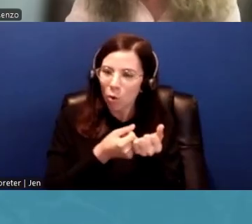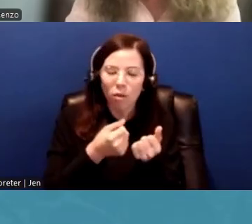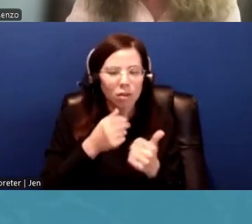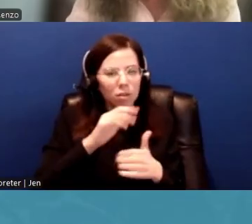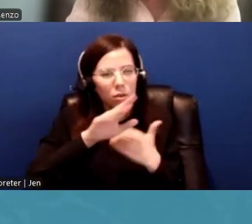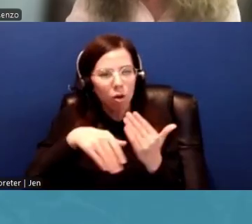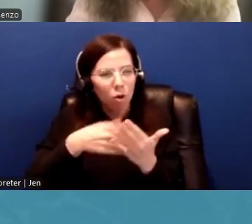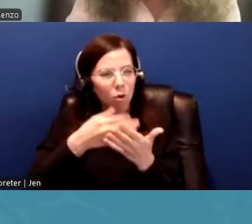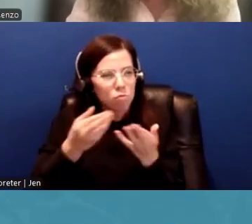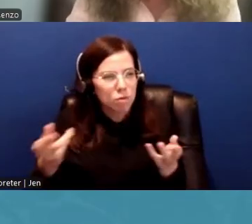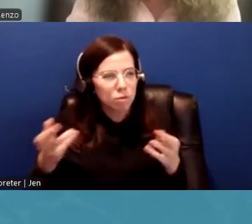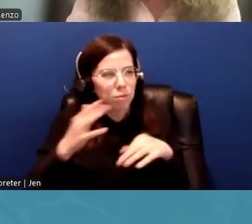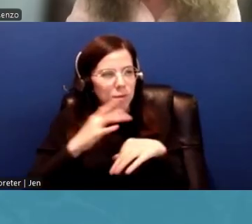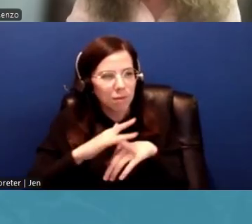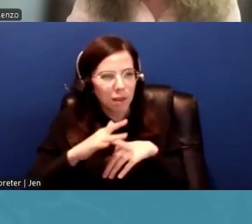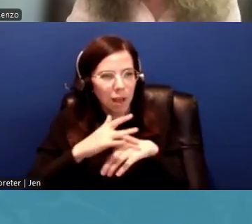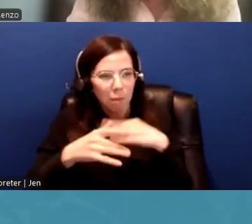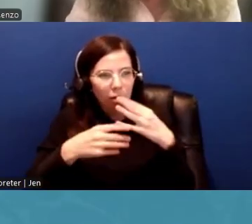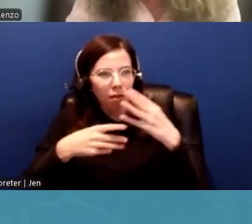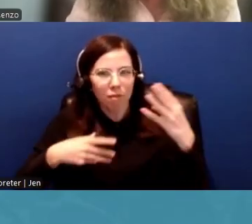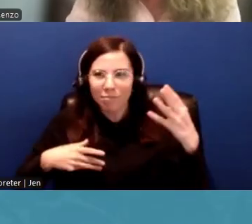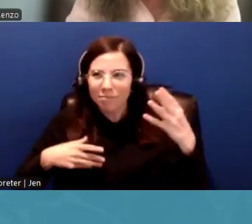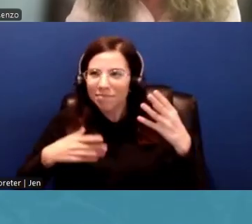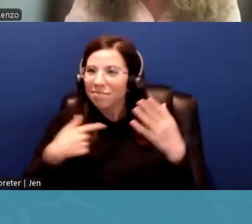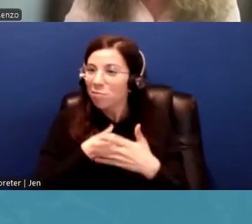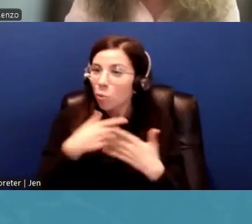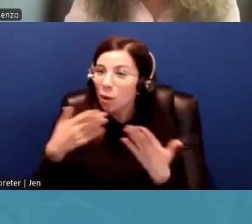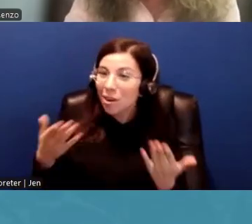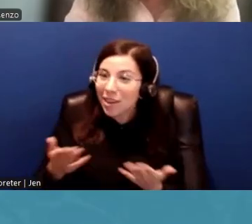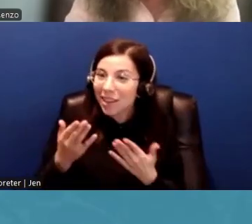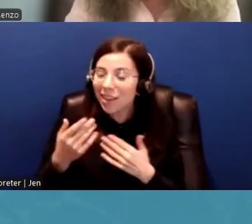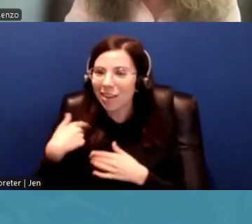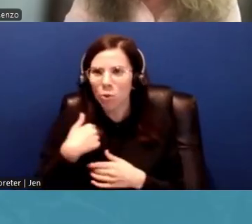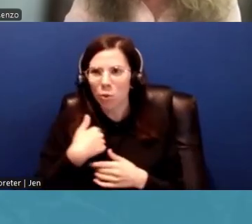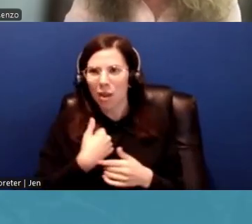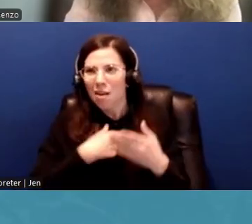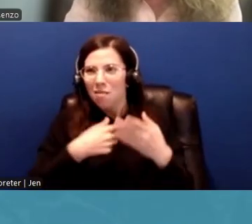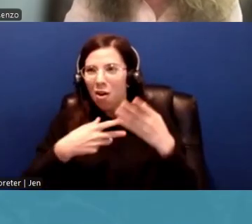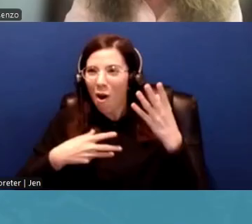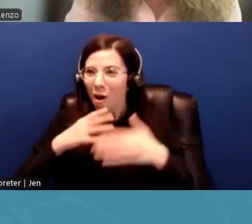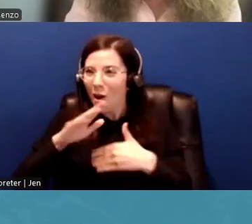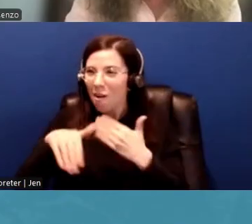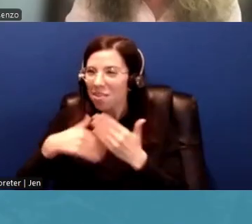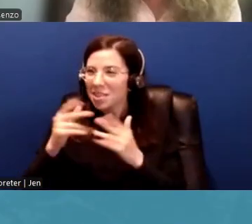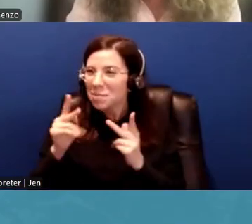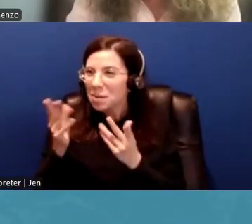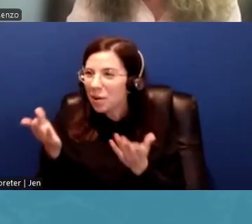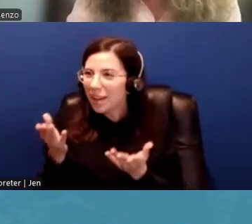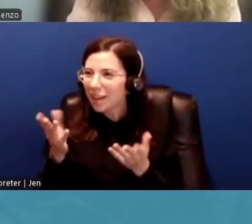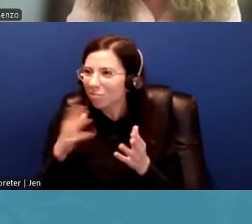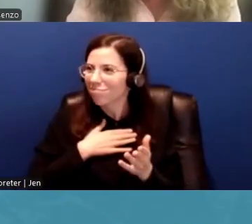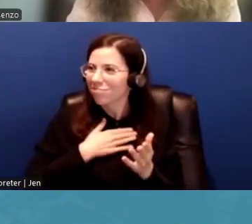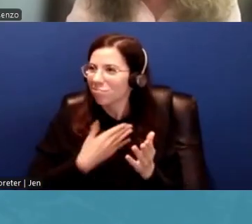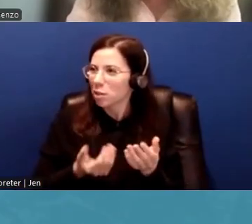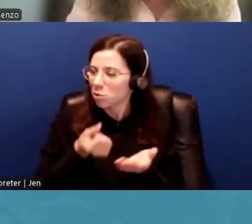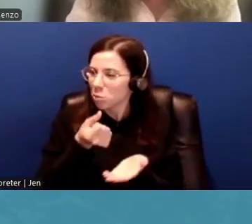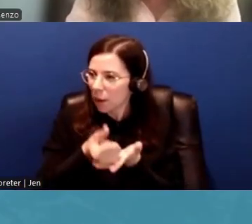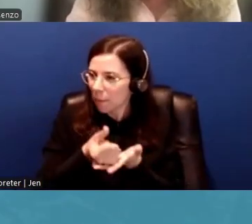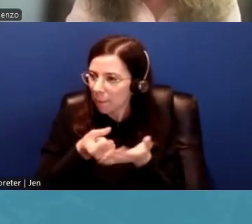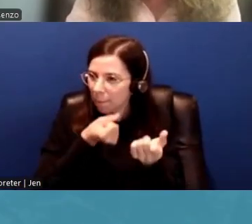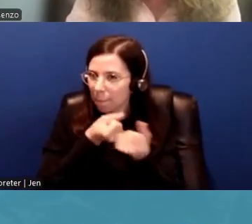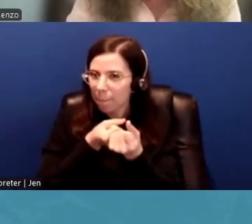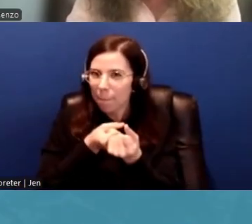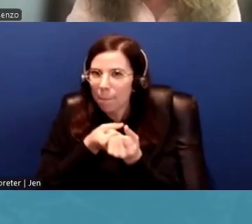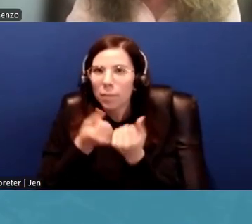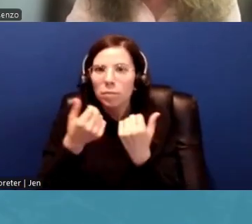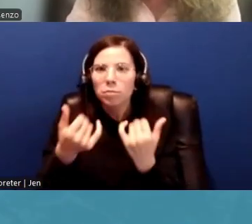these resources, and we're also here. We have all of these people here who want to help you. And so I'm just going